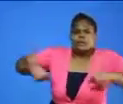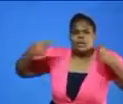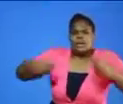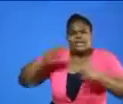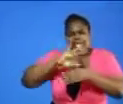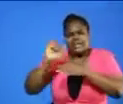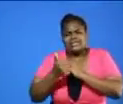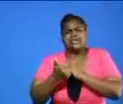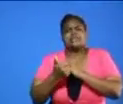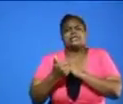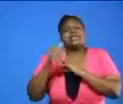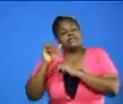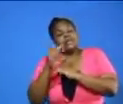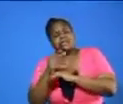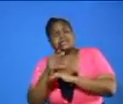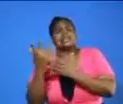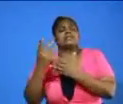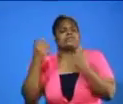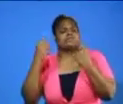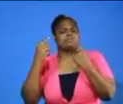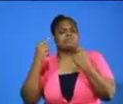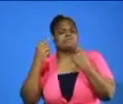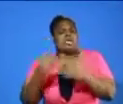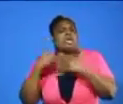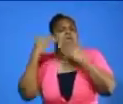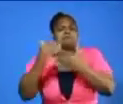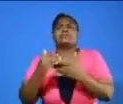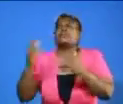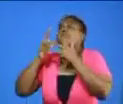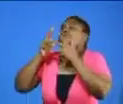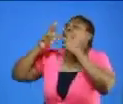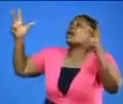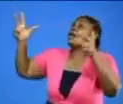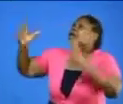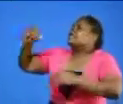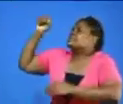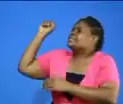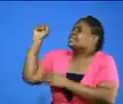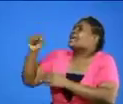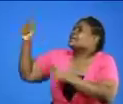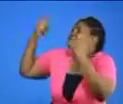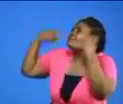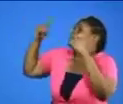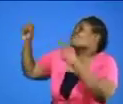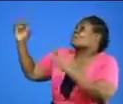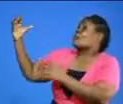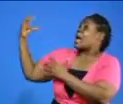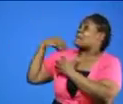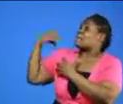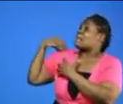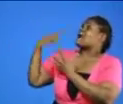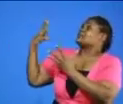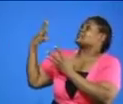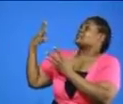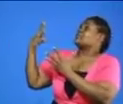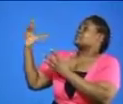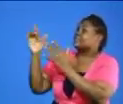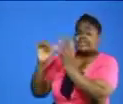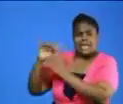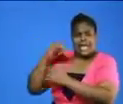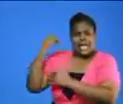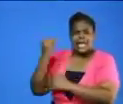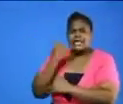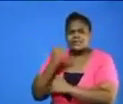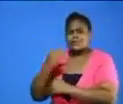Elisha, Elijah's successor, he cried out, "Alas, my master, the chariot of Israel and